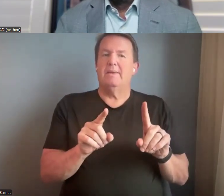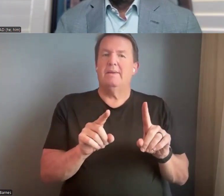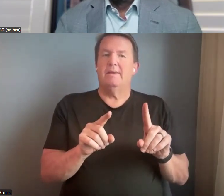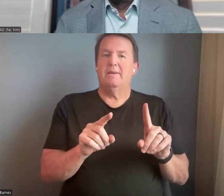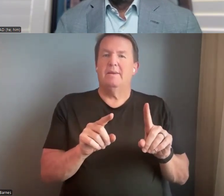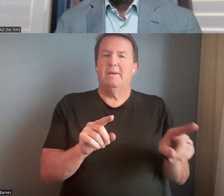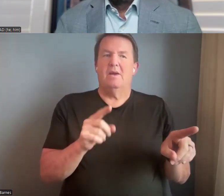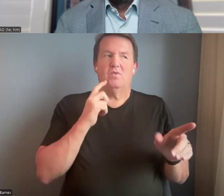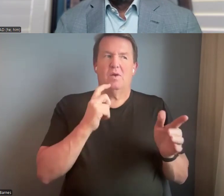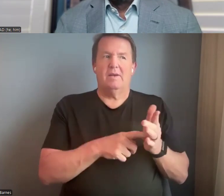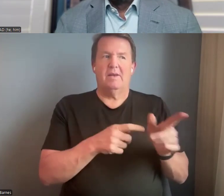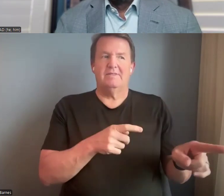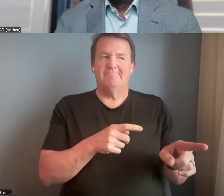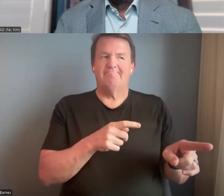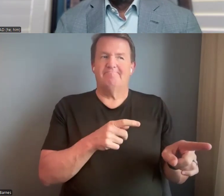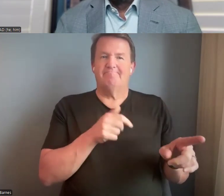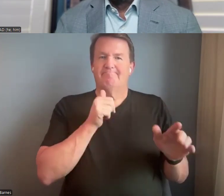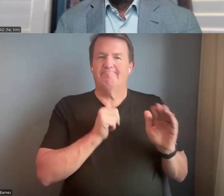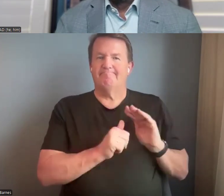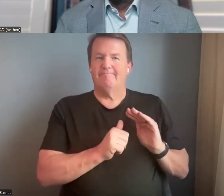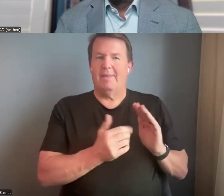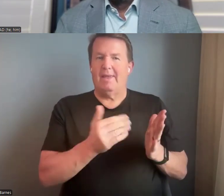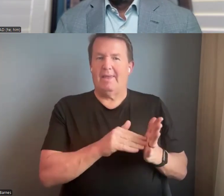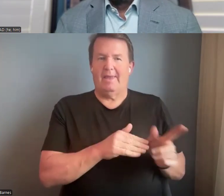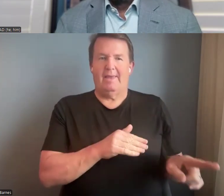the closet, right? For a number of reasons. There are no